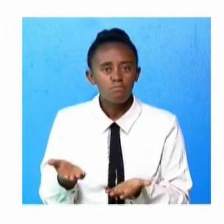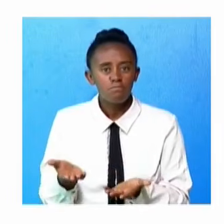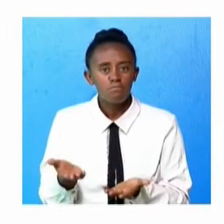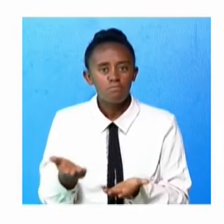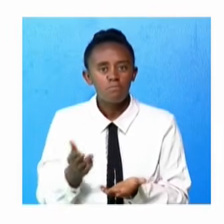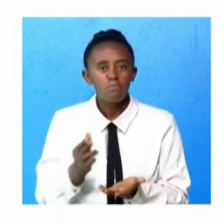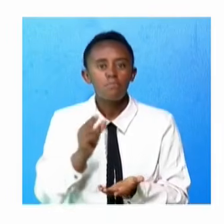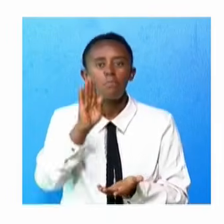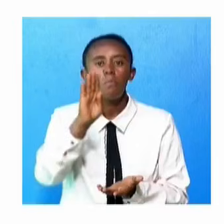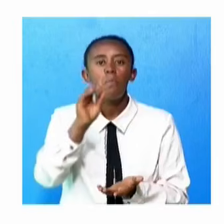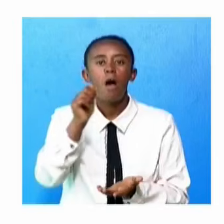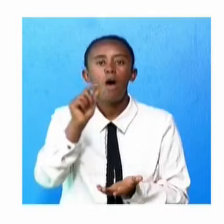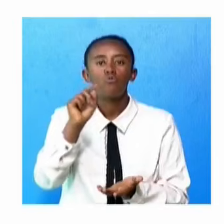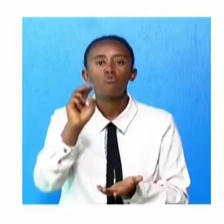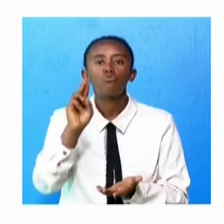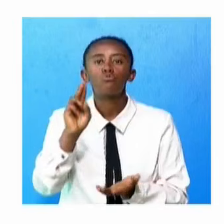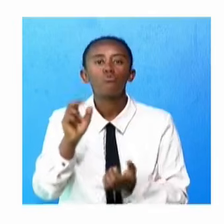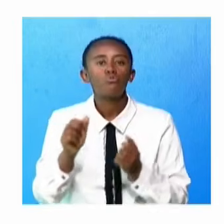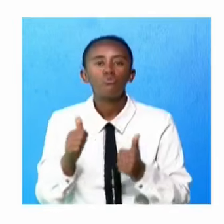Batu?